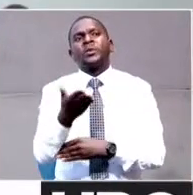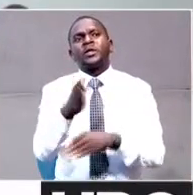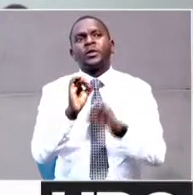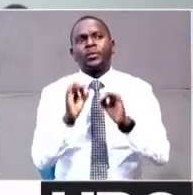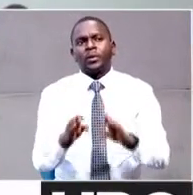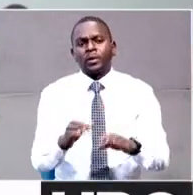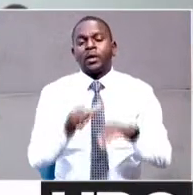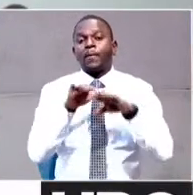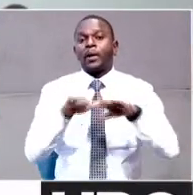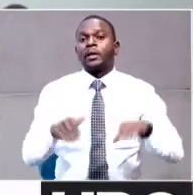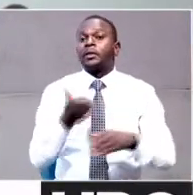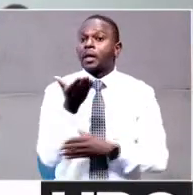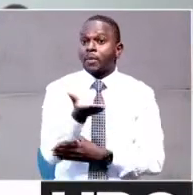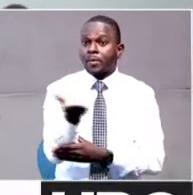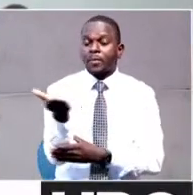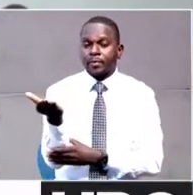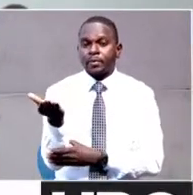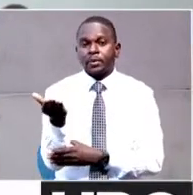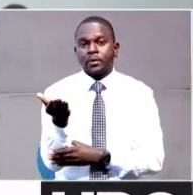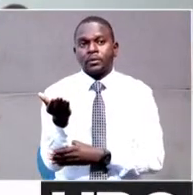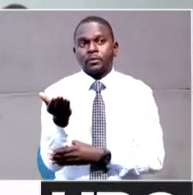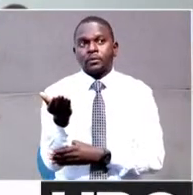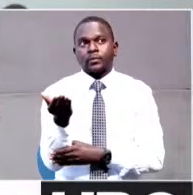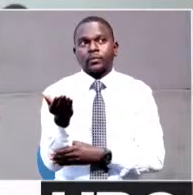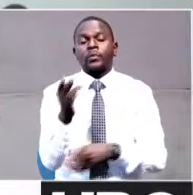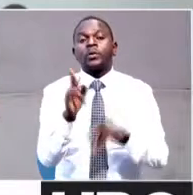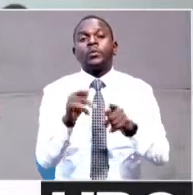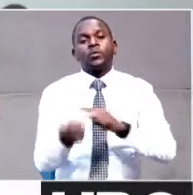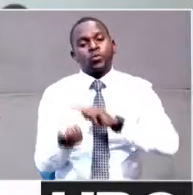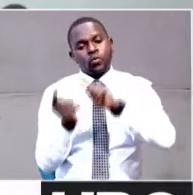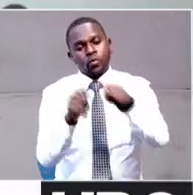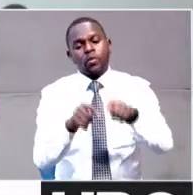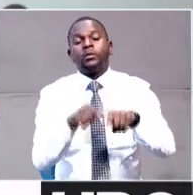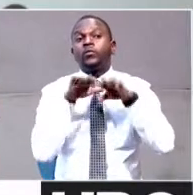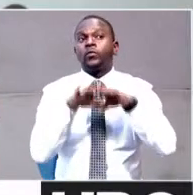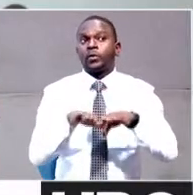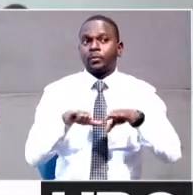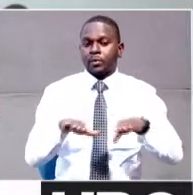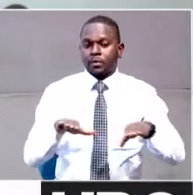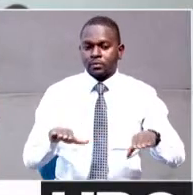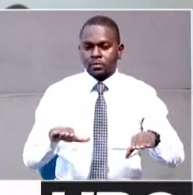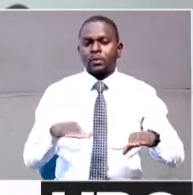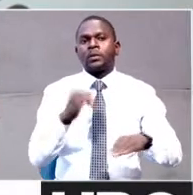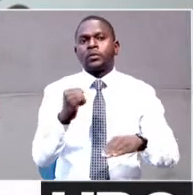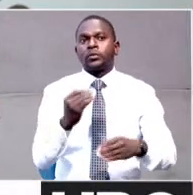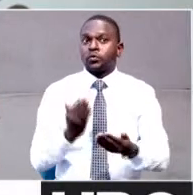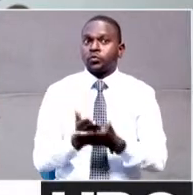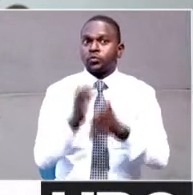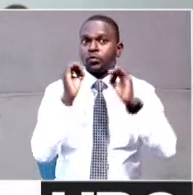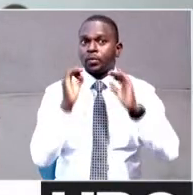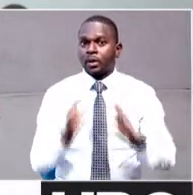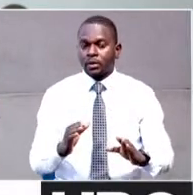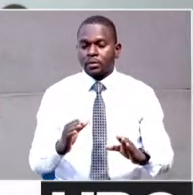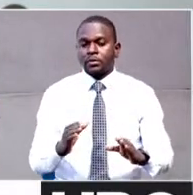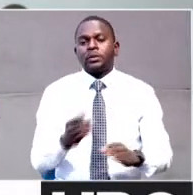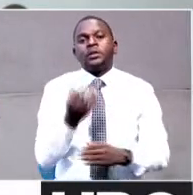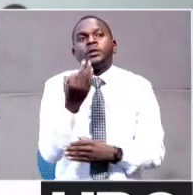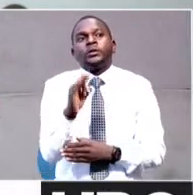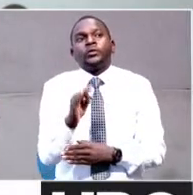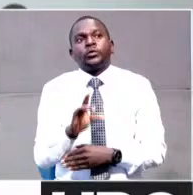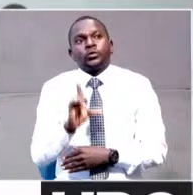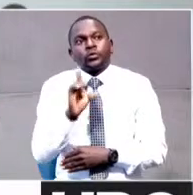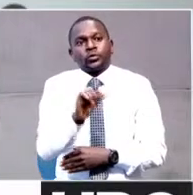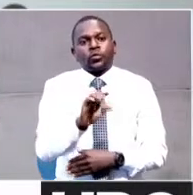those markets exist and there are people who go to those markets. And it cannot be true that if I go